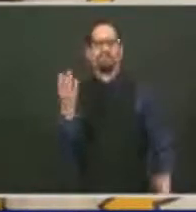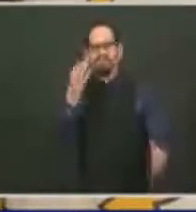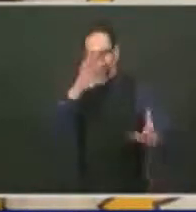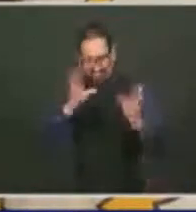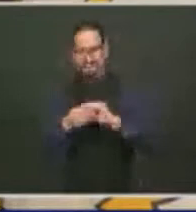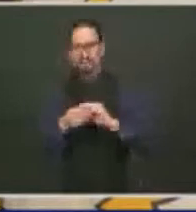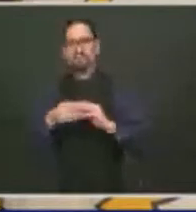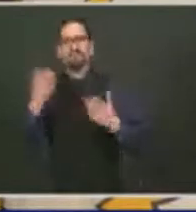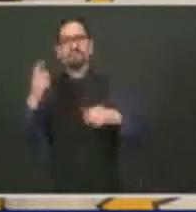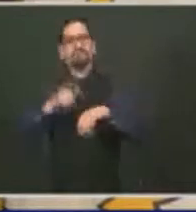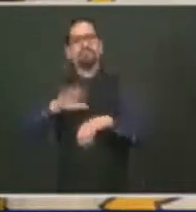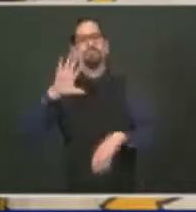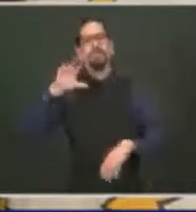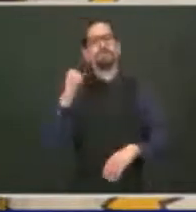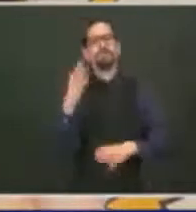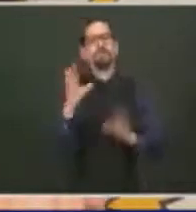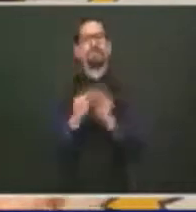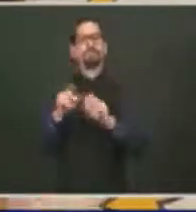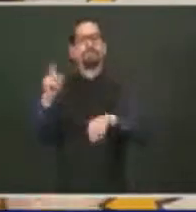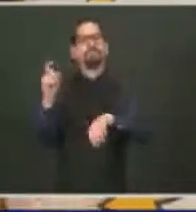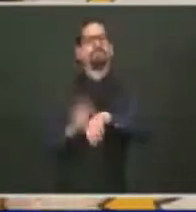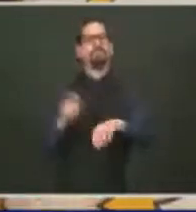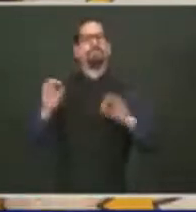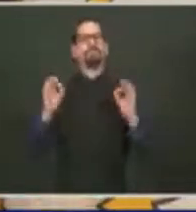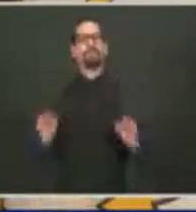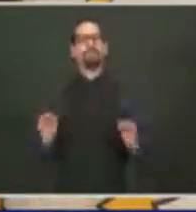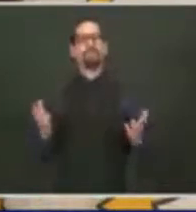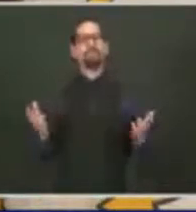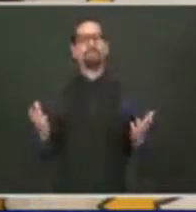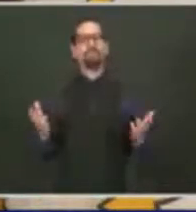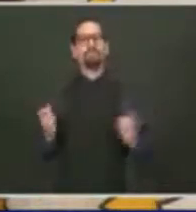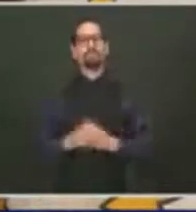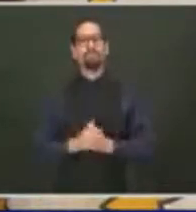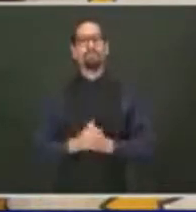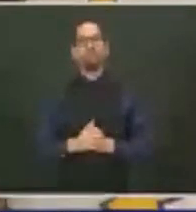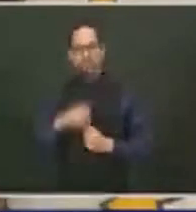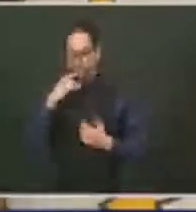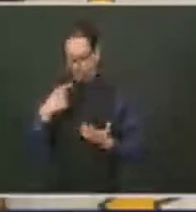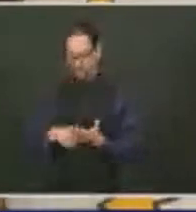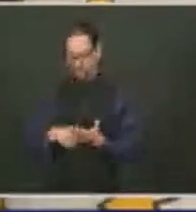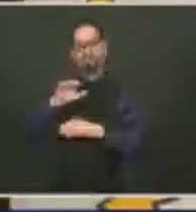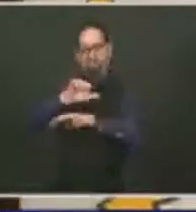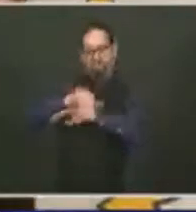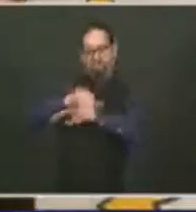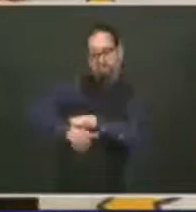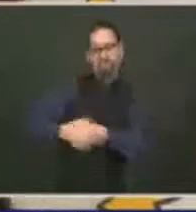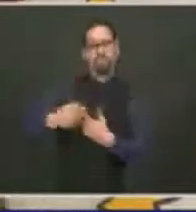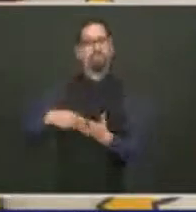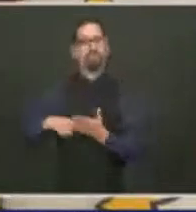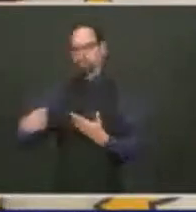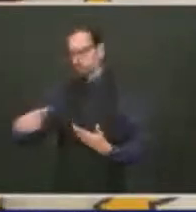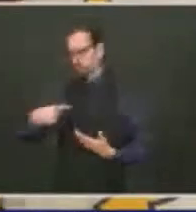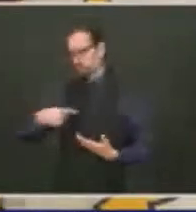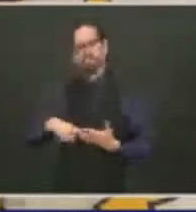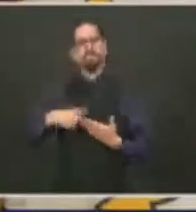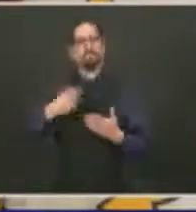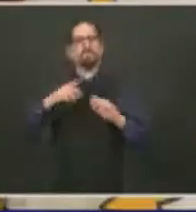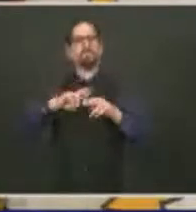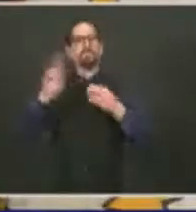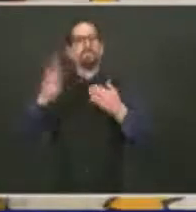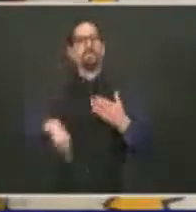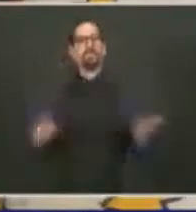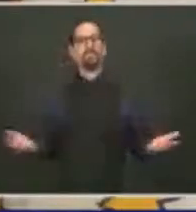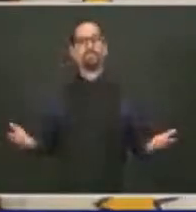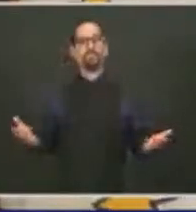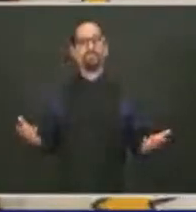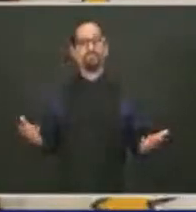in portal.ri.gov/results. I'm thinking like, okay, this is pretty, I'm liking this, right? So I get on the website, get my results, I found out I'm negative.